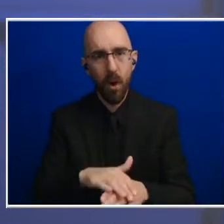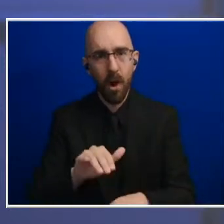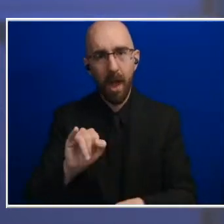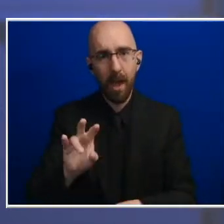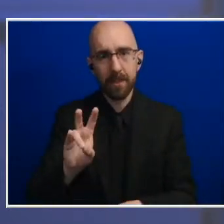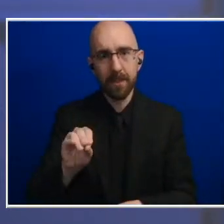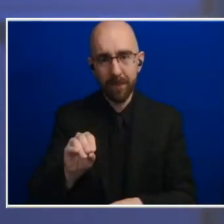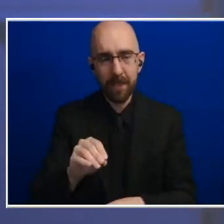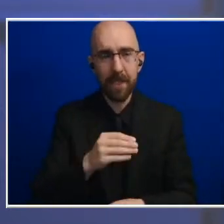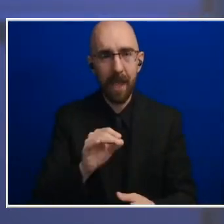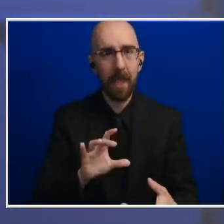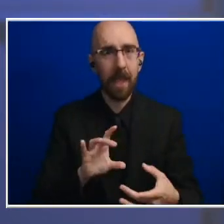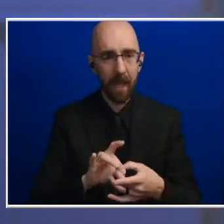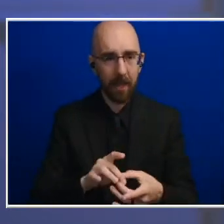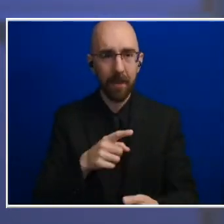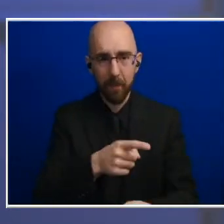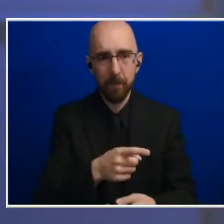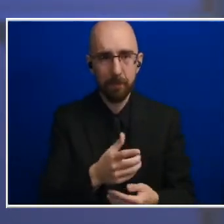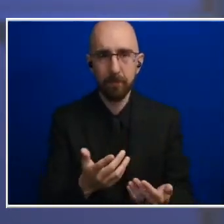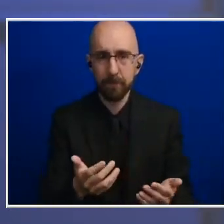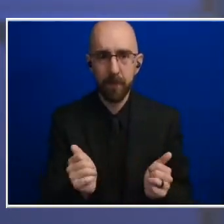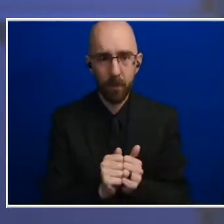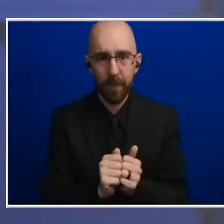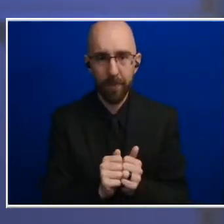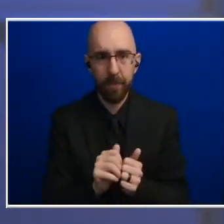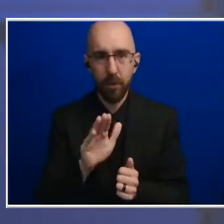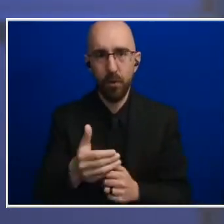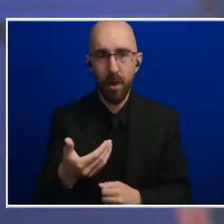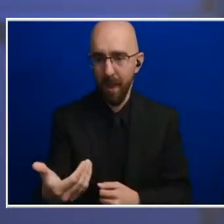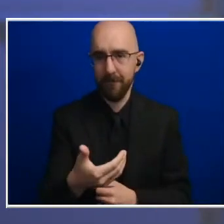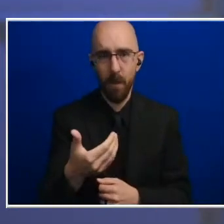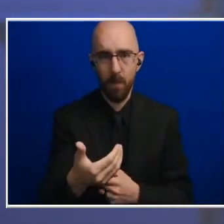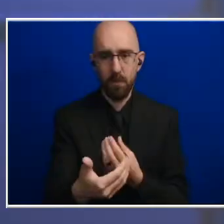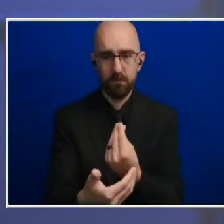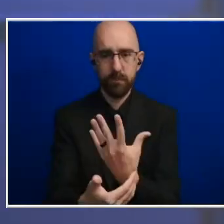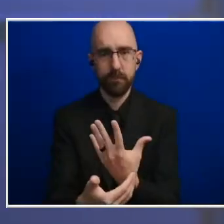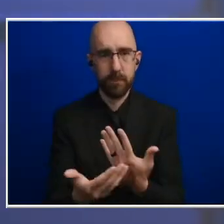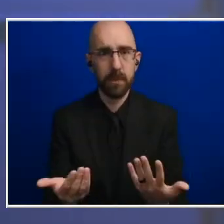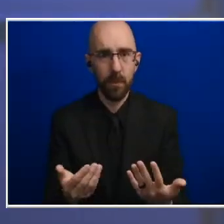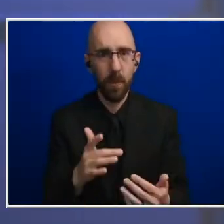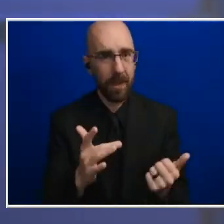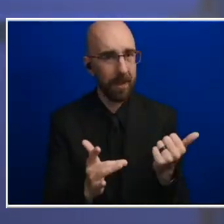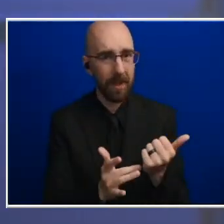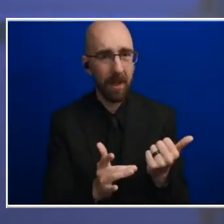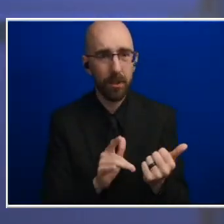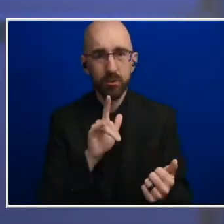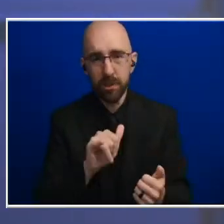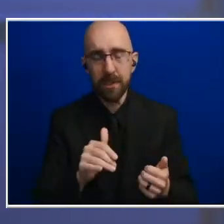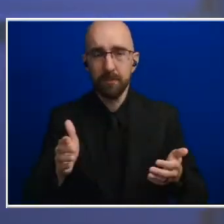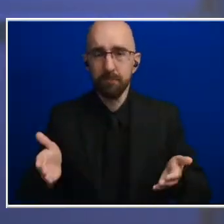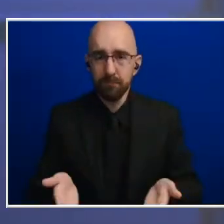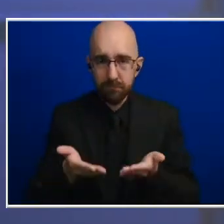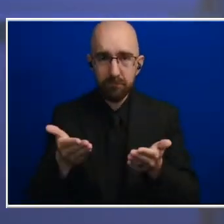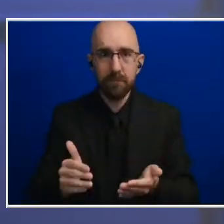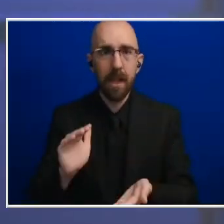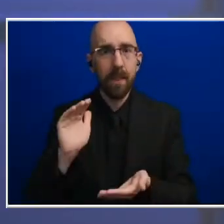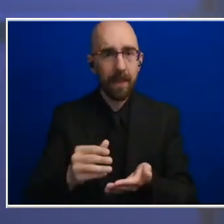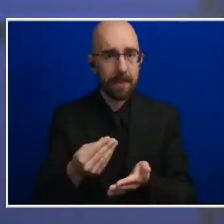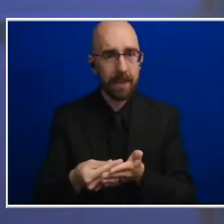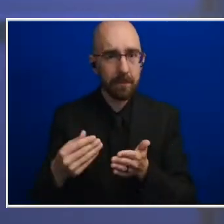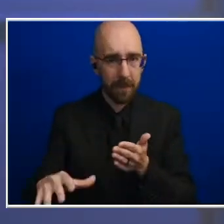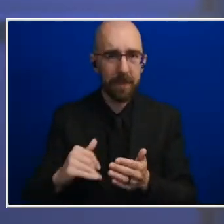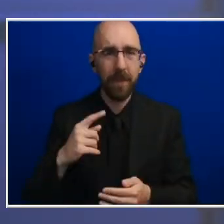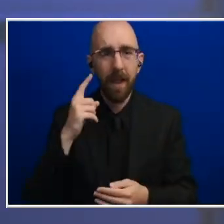connecting them, with your iPhone. So the technology's really enabled it. It's a lot less expensive, and then I think culturally